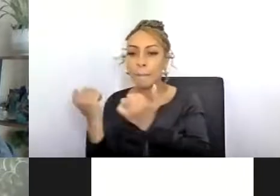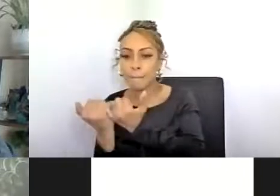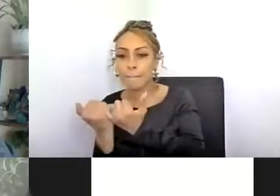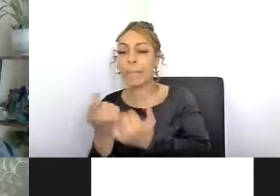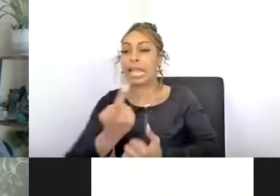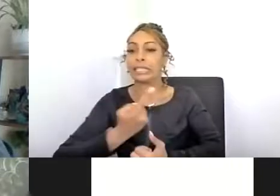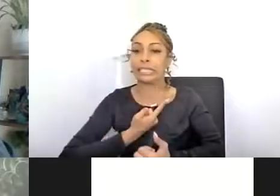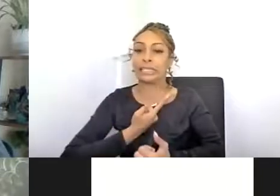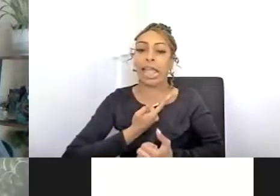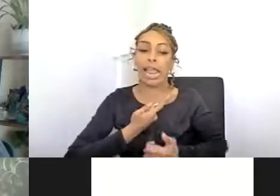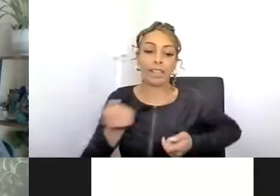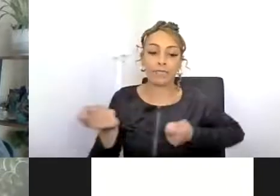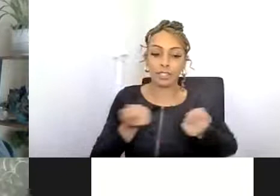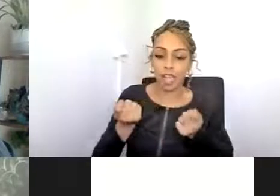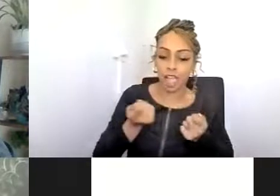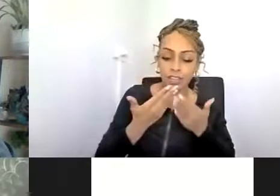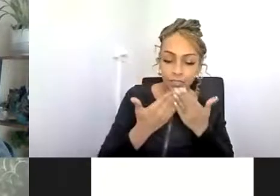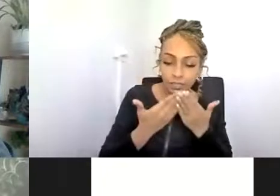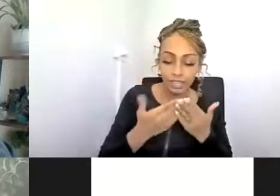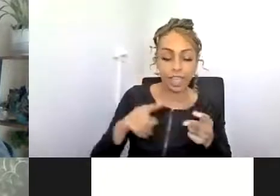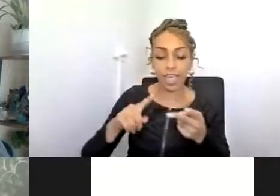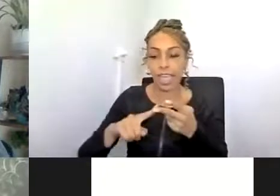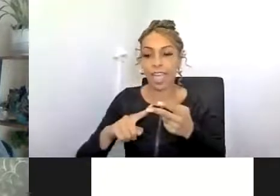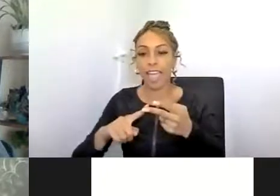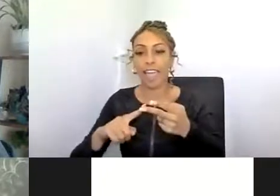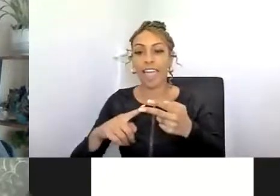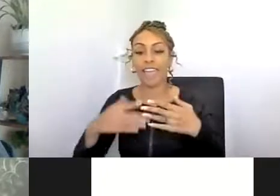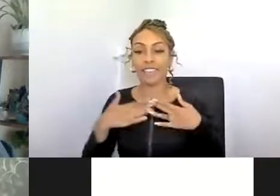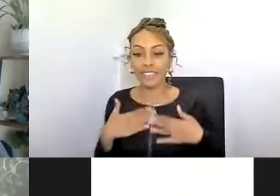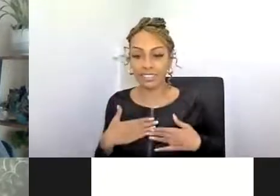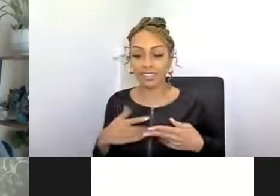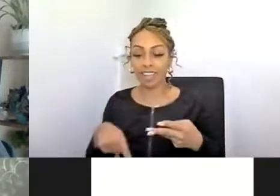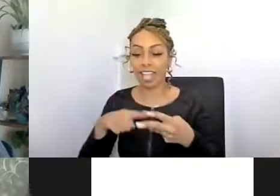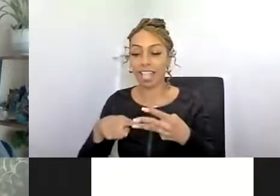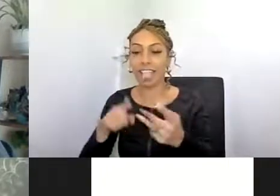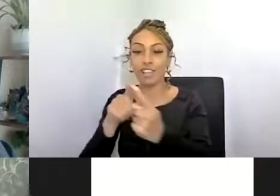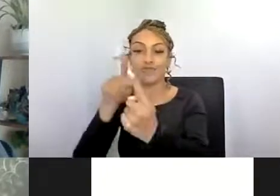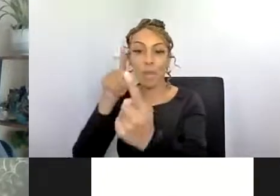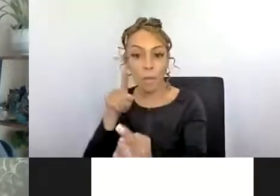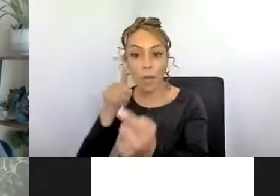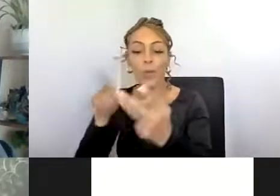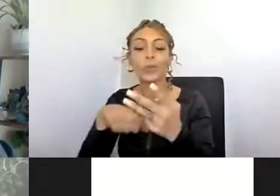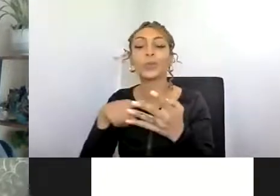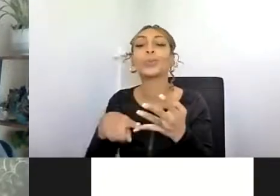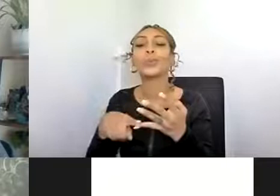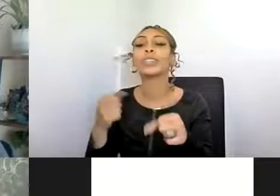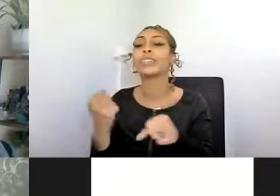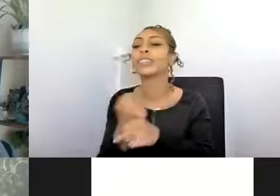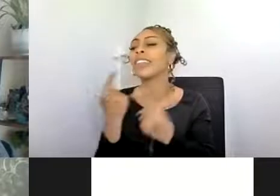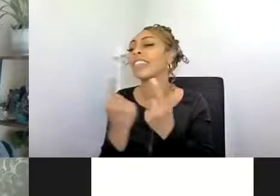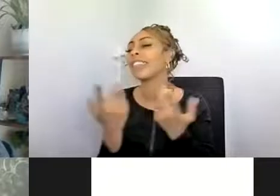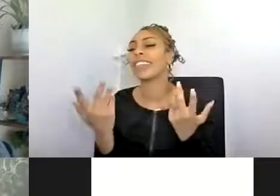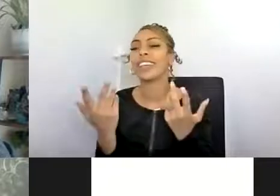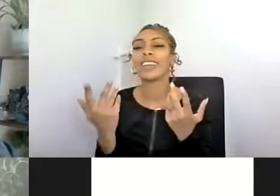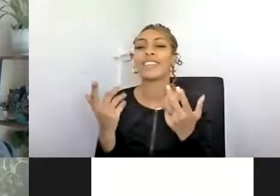self-directed study, some of this physically and remotely. We also did things